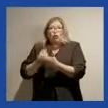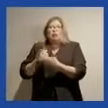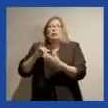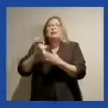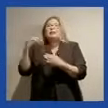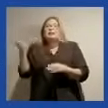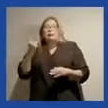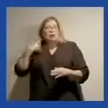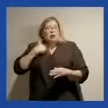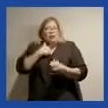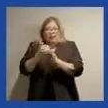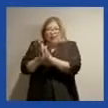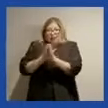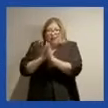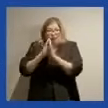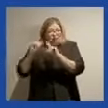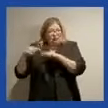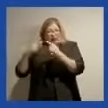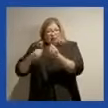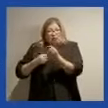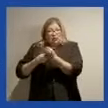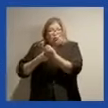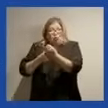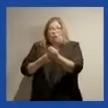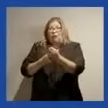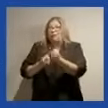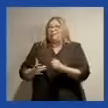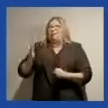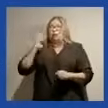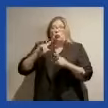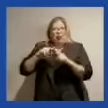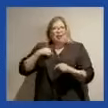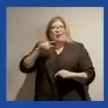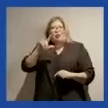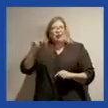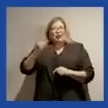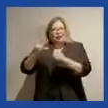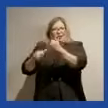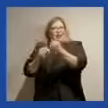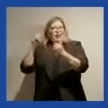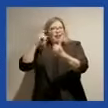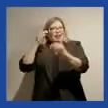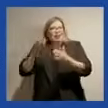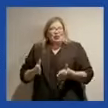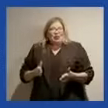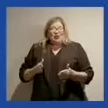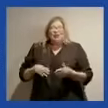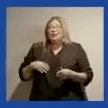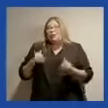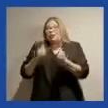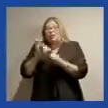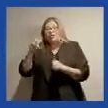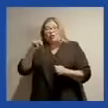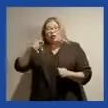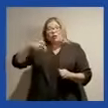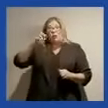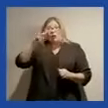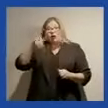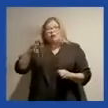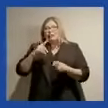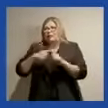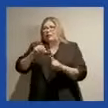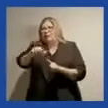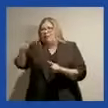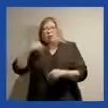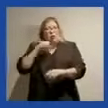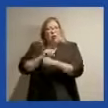enthusiastically supported back when I was lieutenant governor, and I think it was, you know, John Perez and others that worked with Governor Brown to initiate the